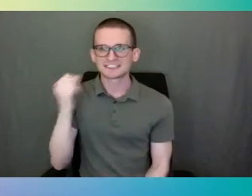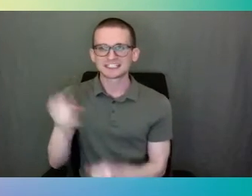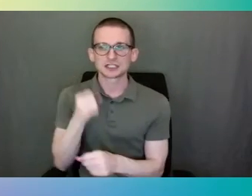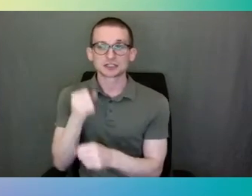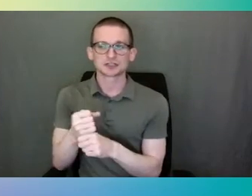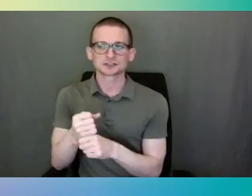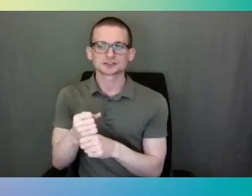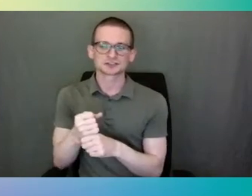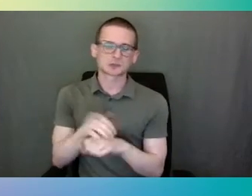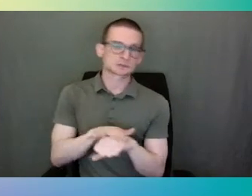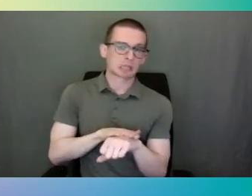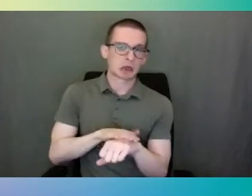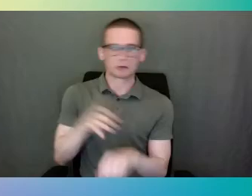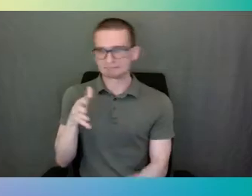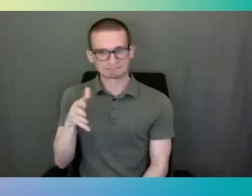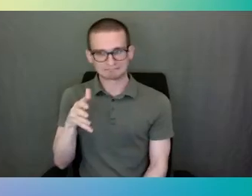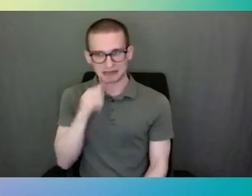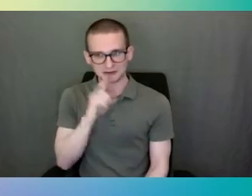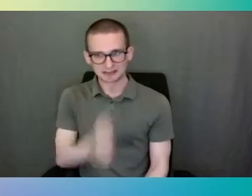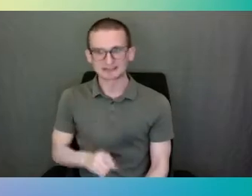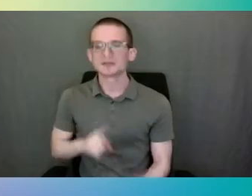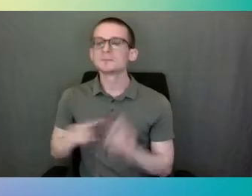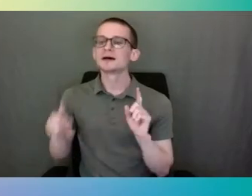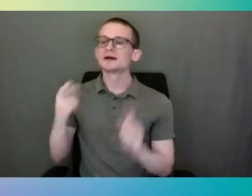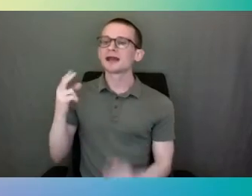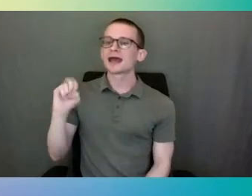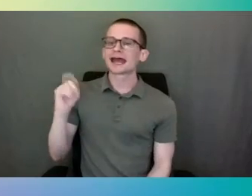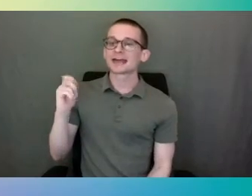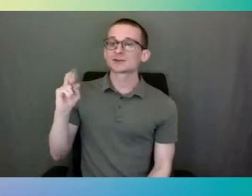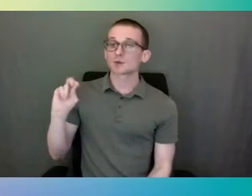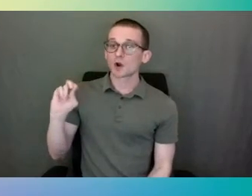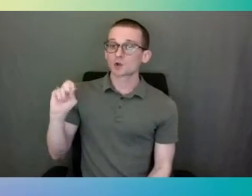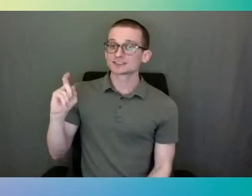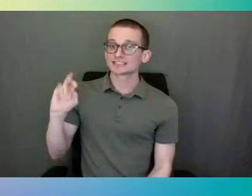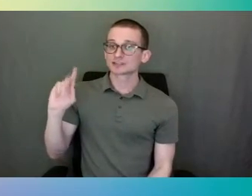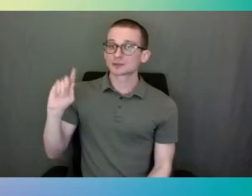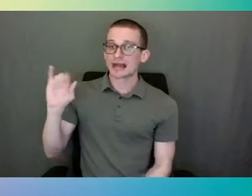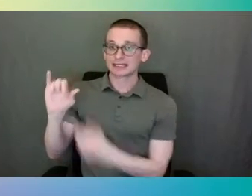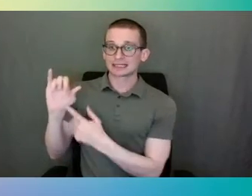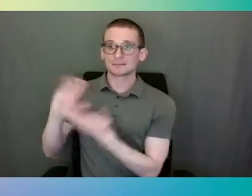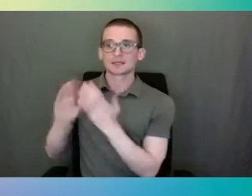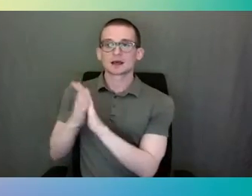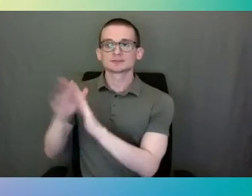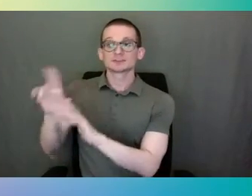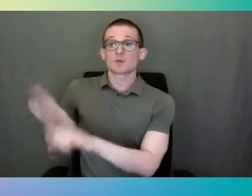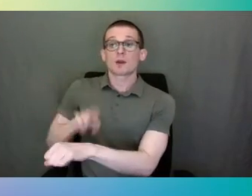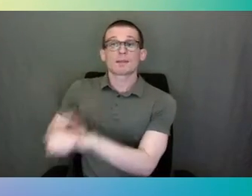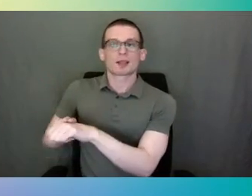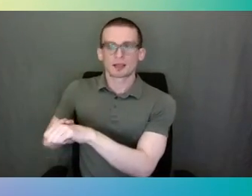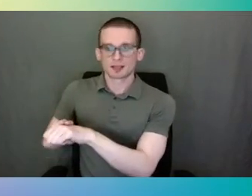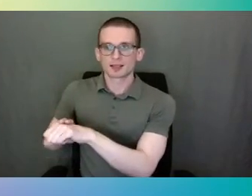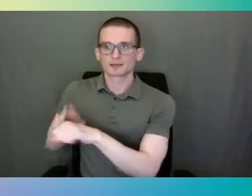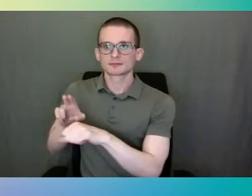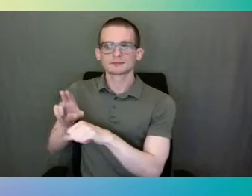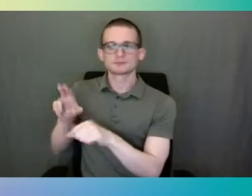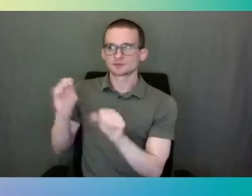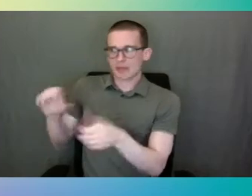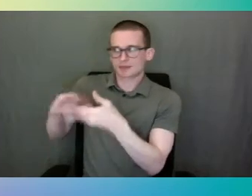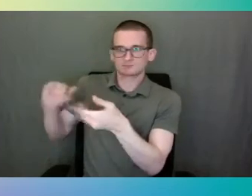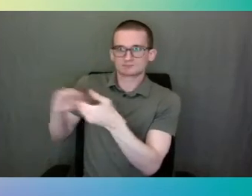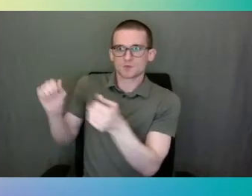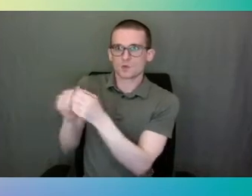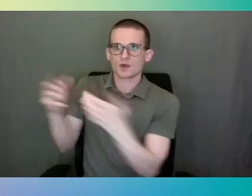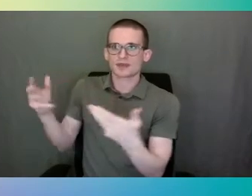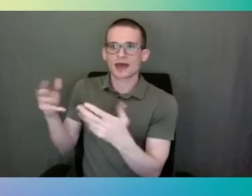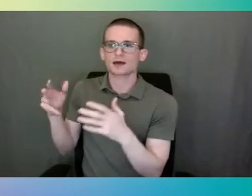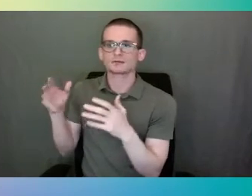Heterosexuality is going to become normalized. So sex without the need for procreation. And homosexuality, always got to have an opposite,